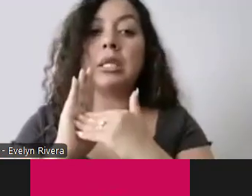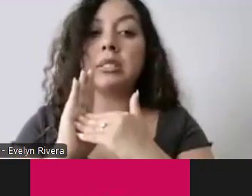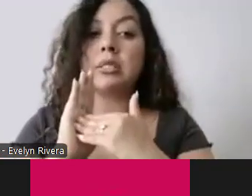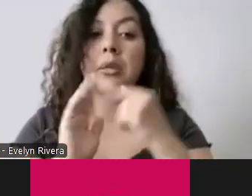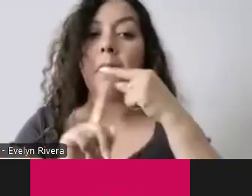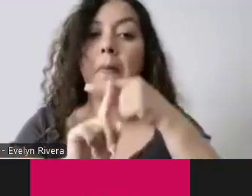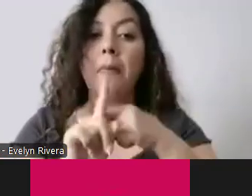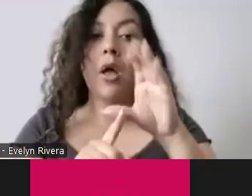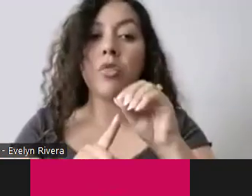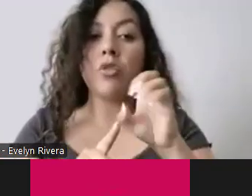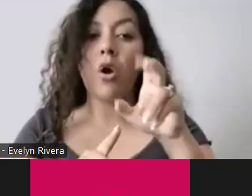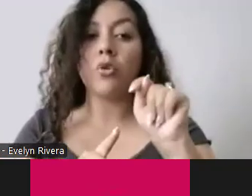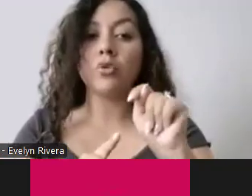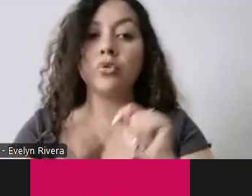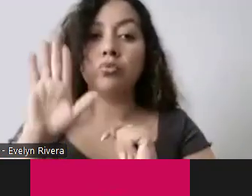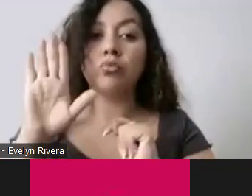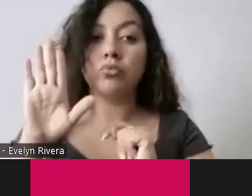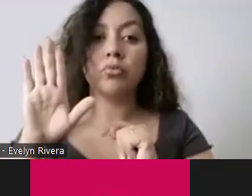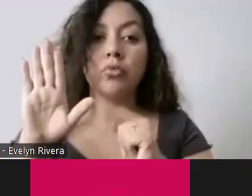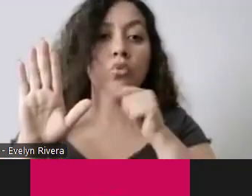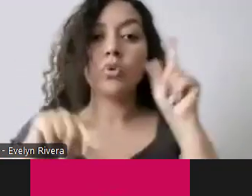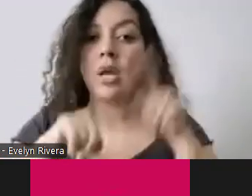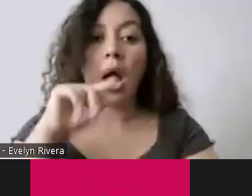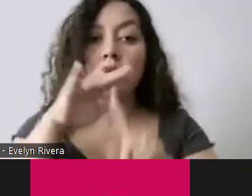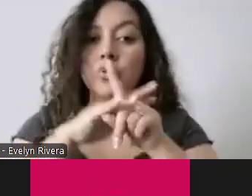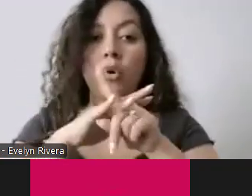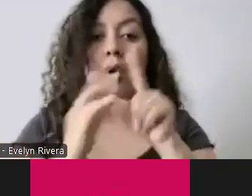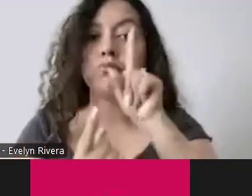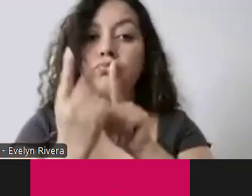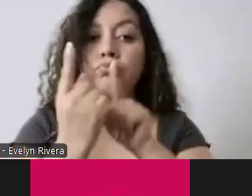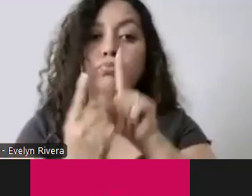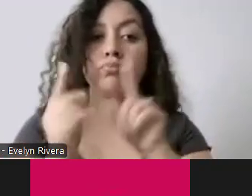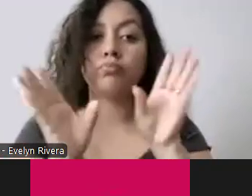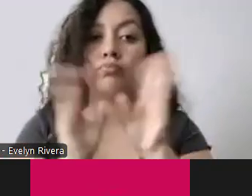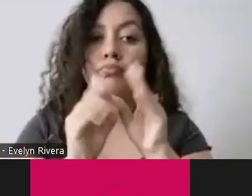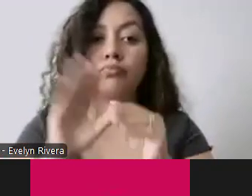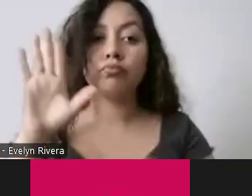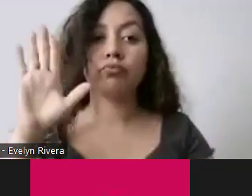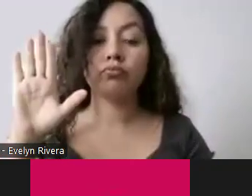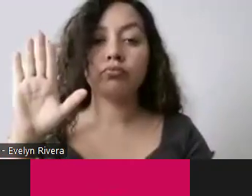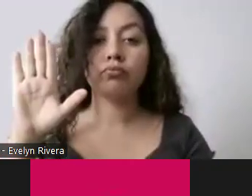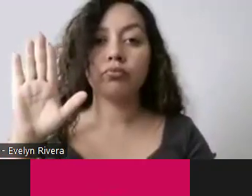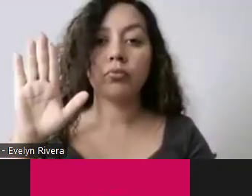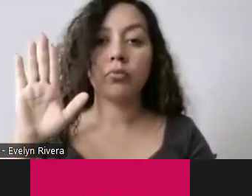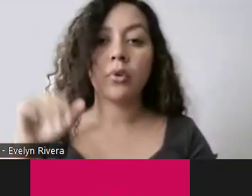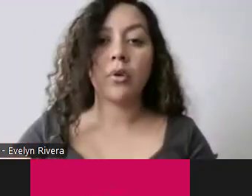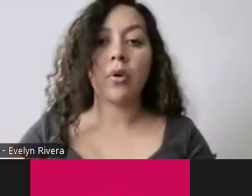guess, is the other flip question as the